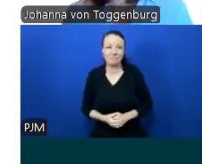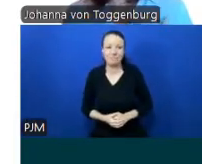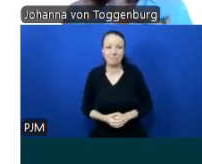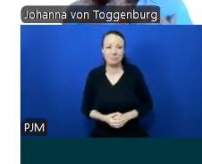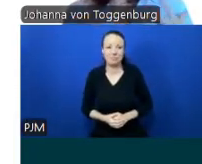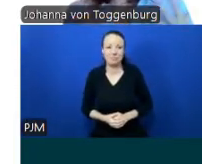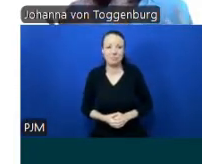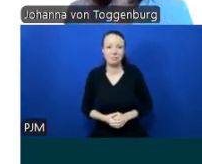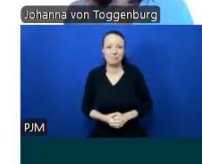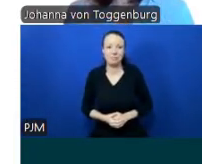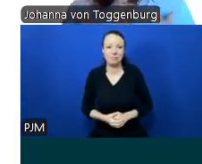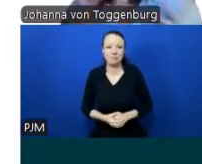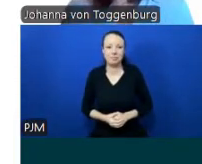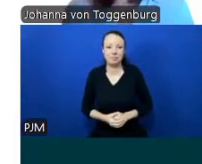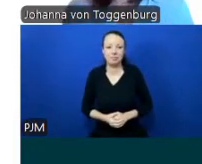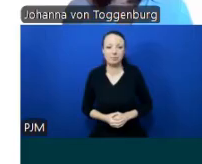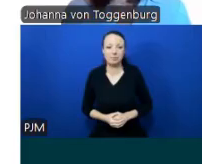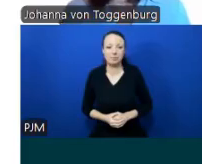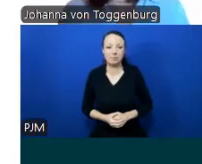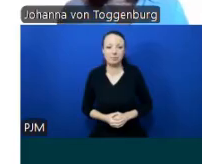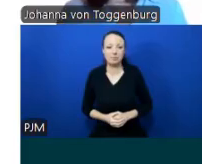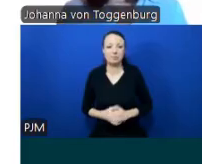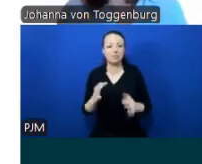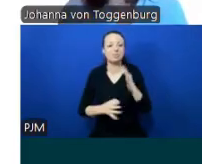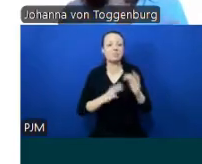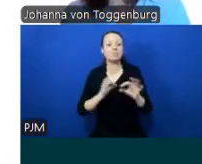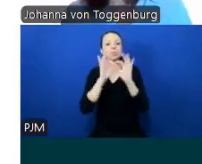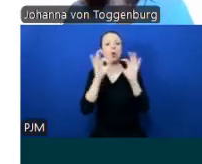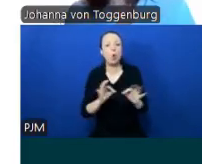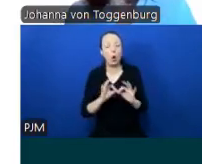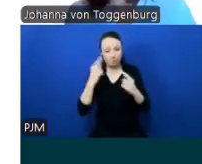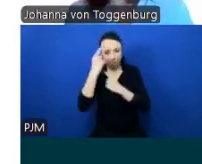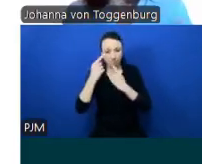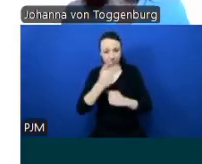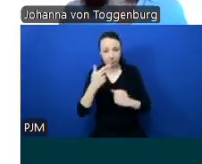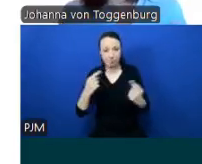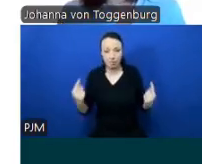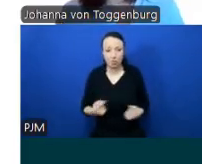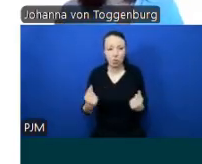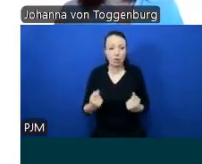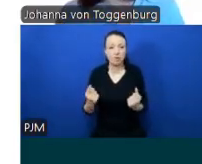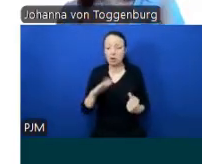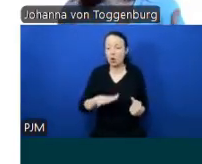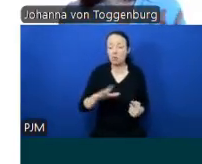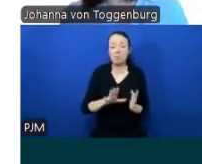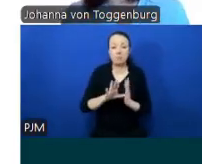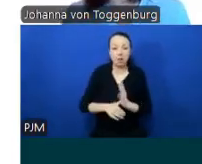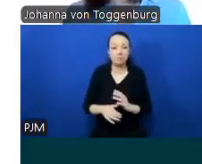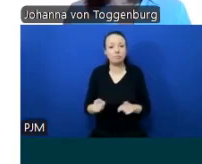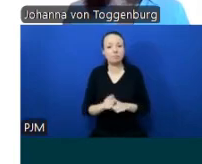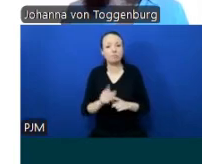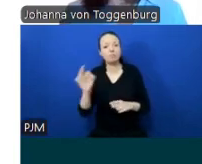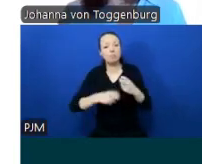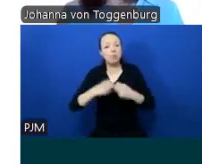of the situation that especially urban areas are facing at the moment. We obviously know